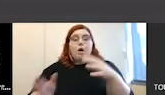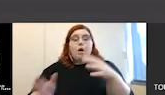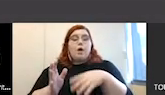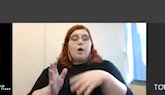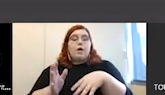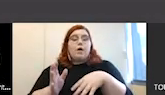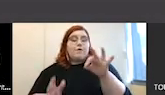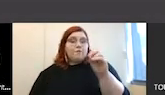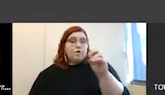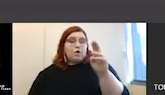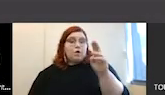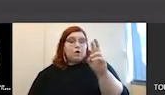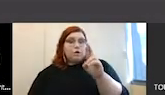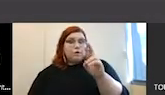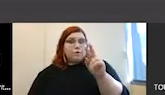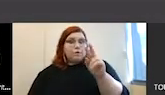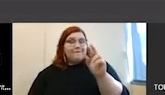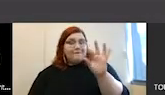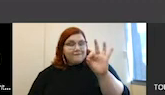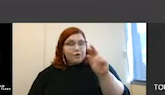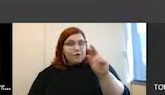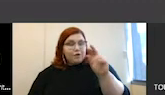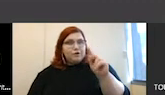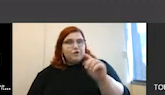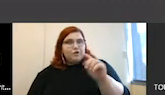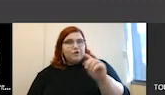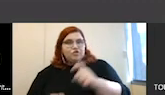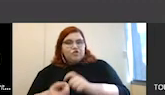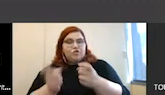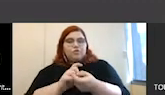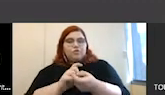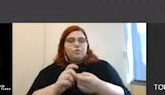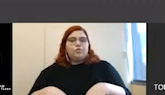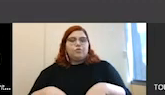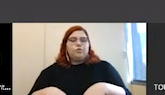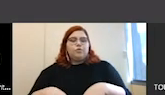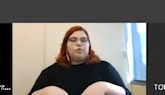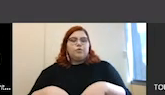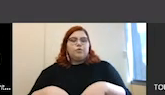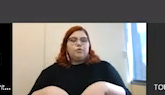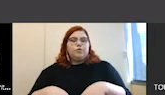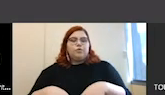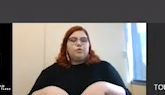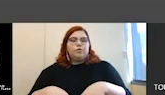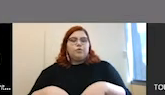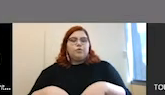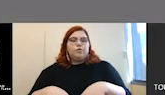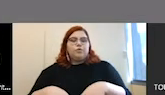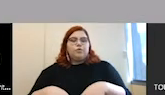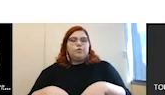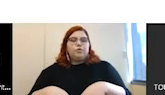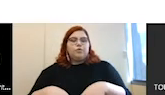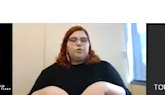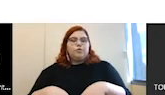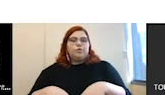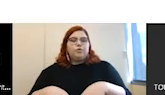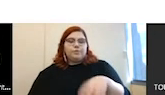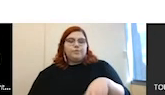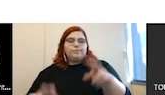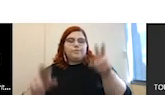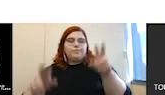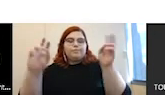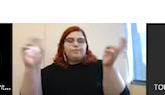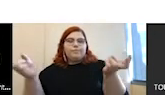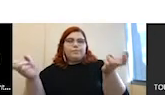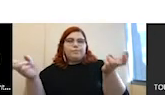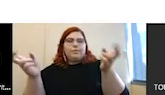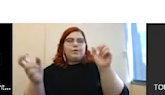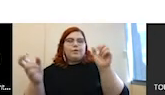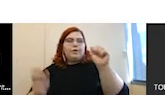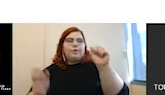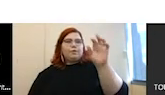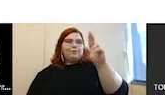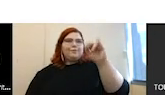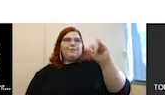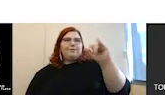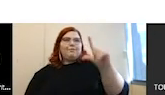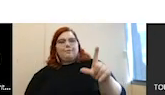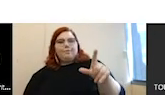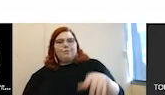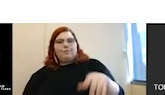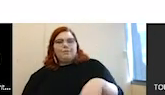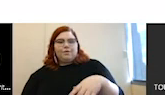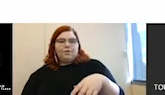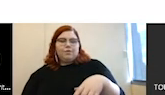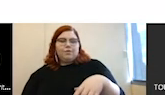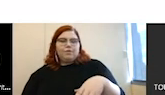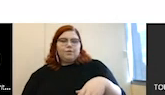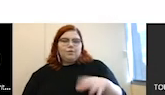you just specify font. And then within the quotation marks, whatever font you want. It could be Arial. It could be